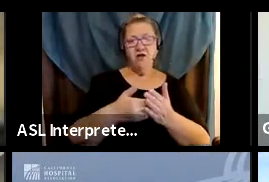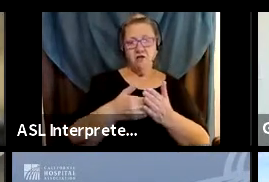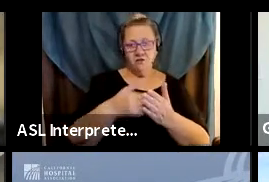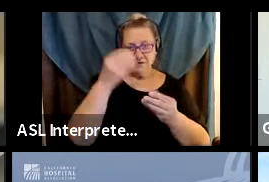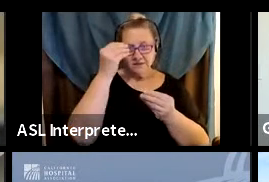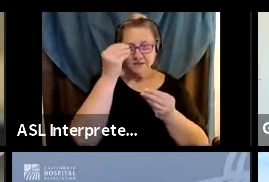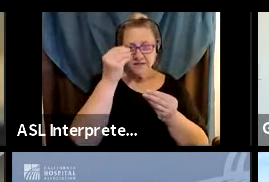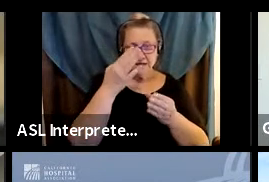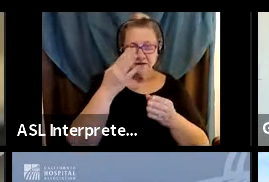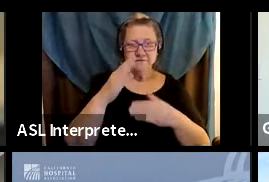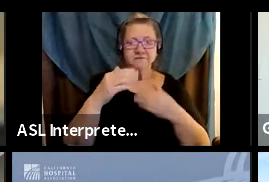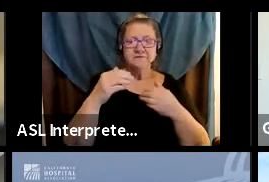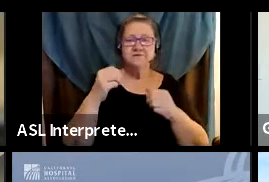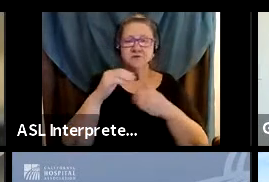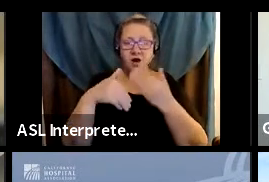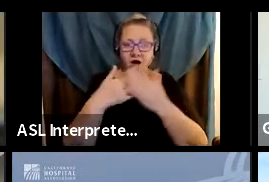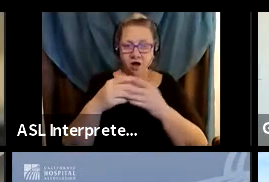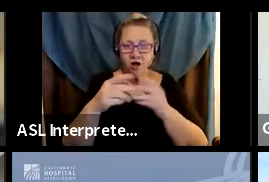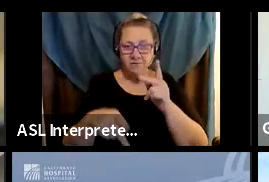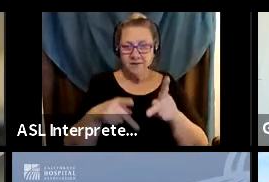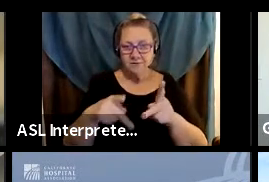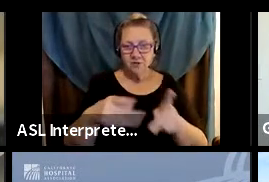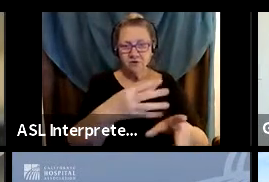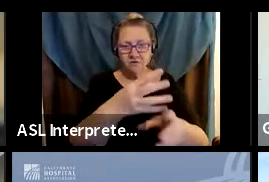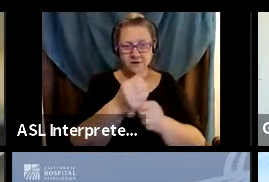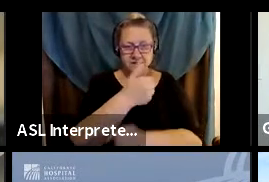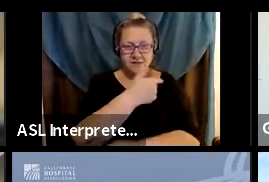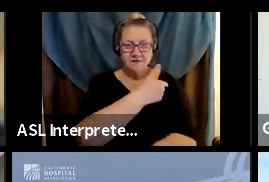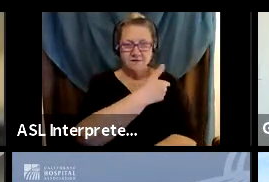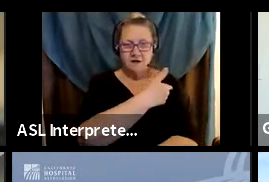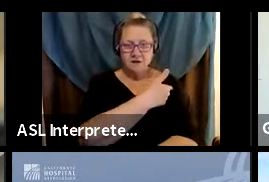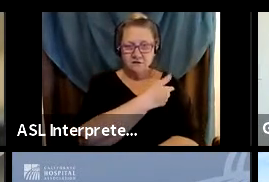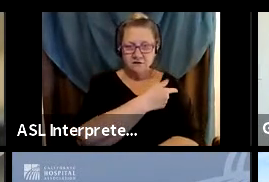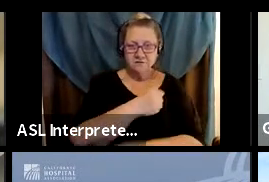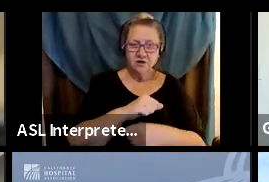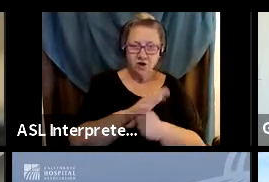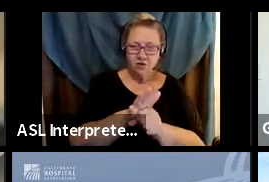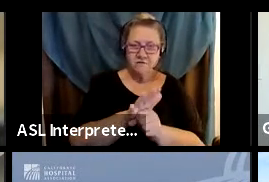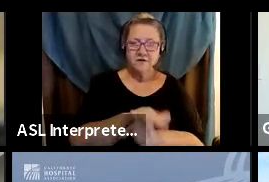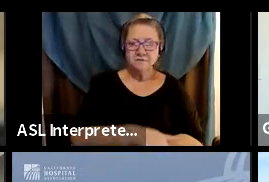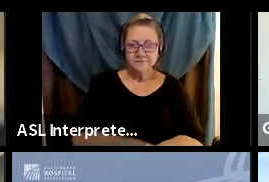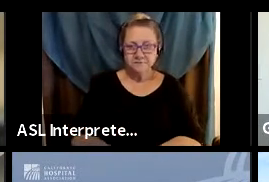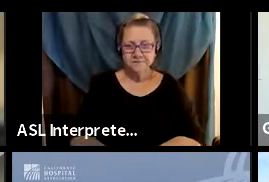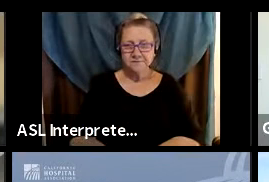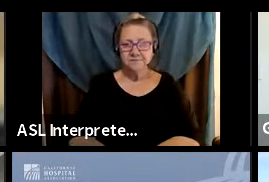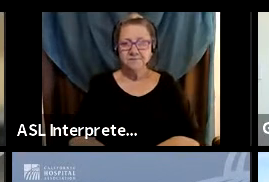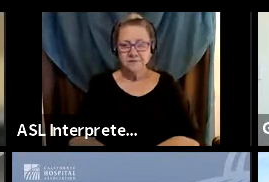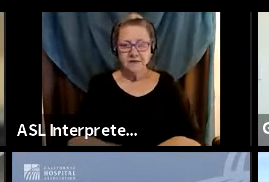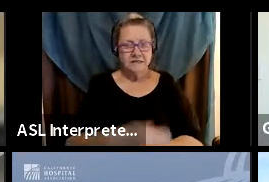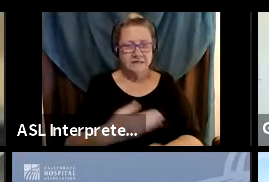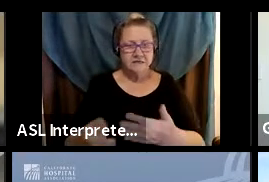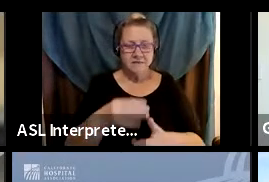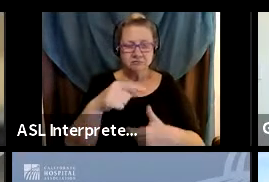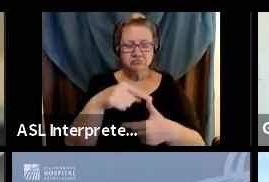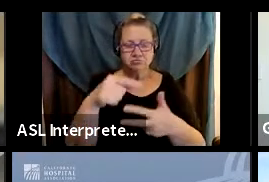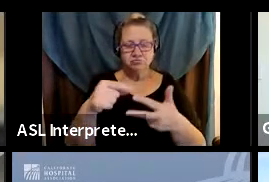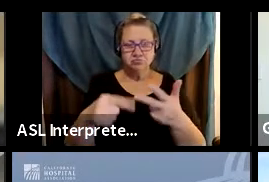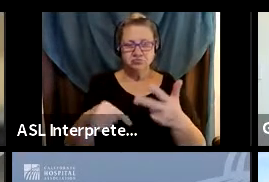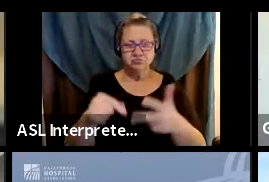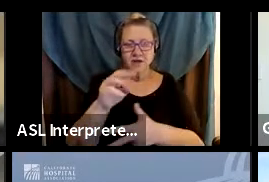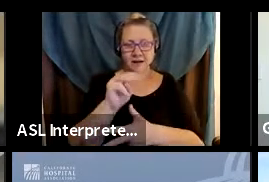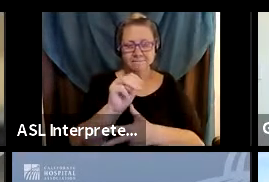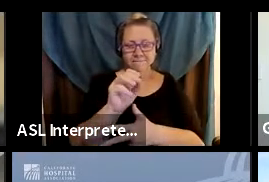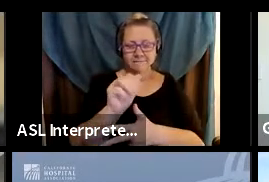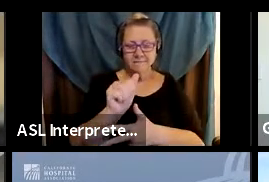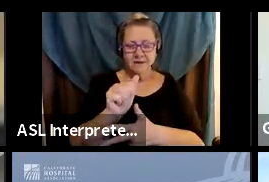received COVID-19 vaccine, whether it's Pfizer, Moderna, or J&J, are in our sort of central system. How much that's linked to any other